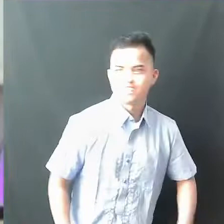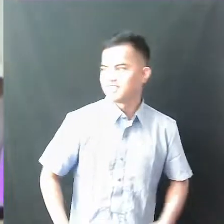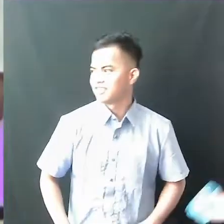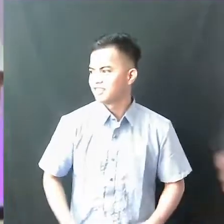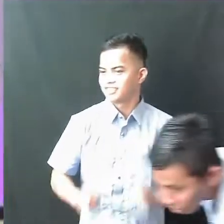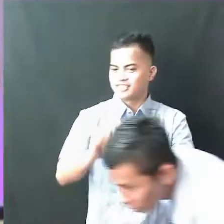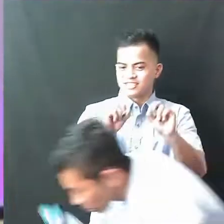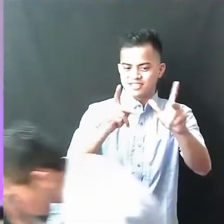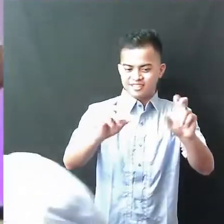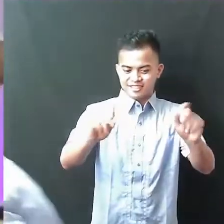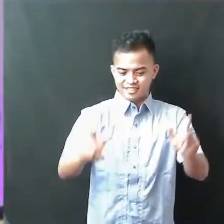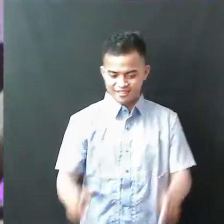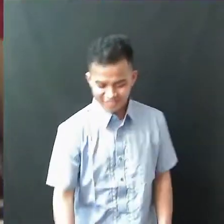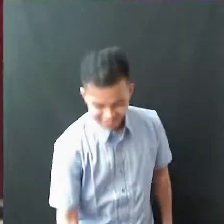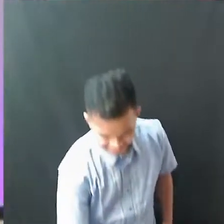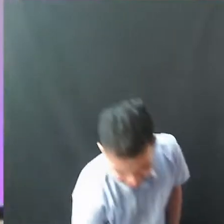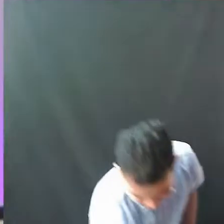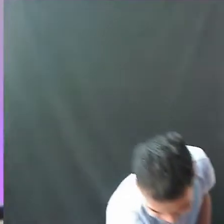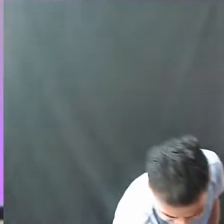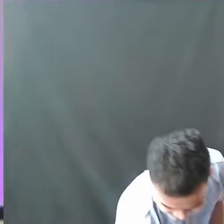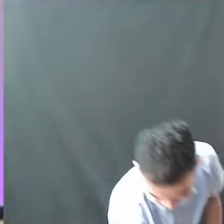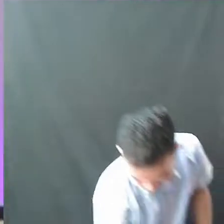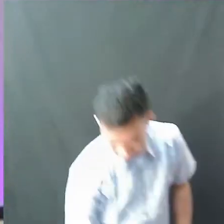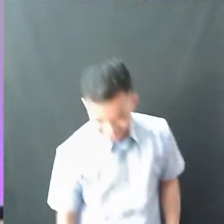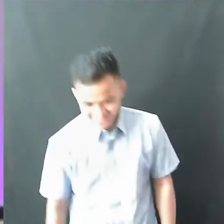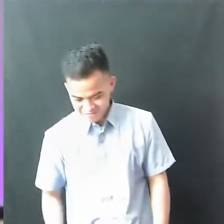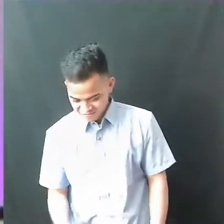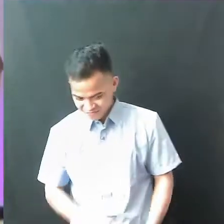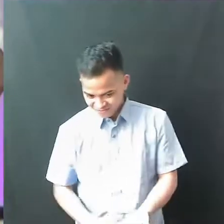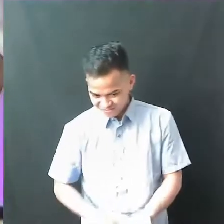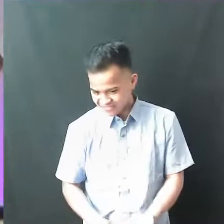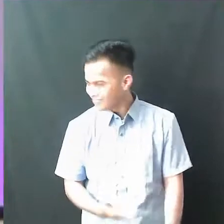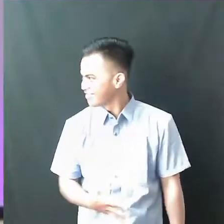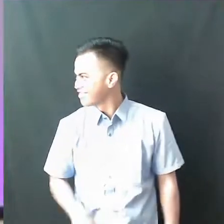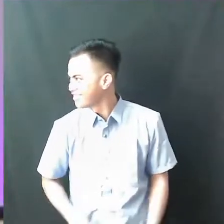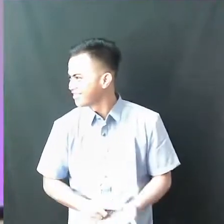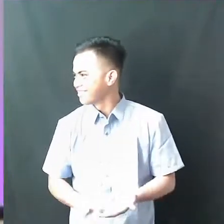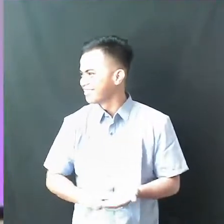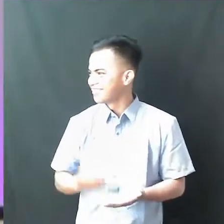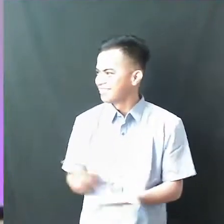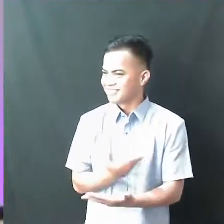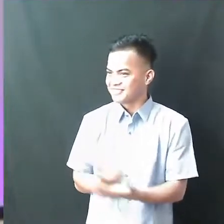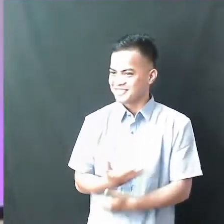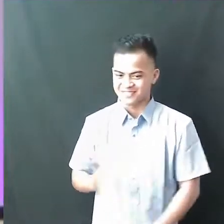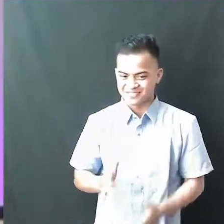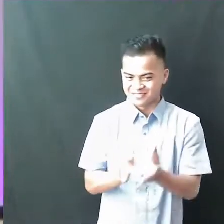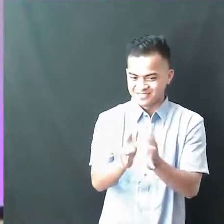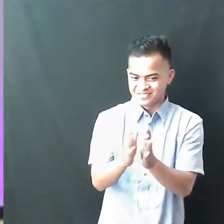All right, put that away, get the glasses on here. Let's turn our Bible